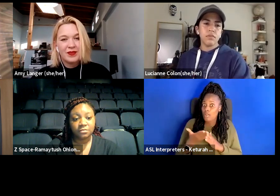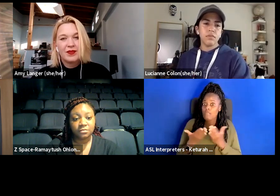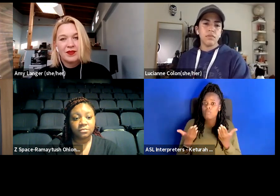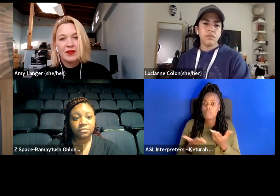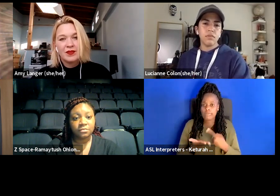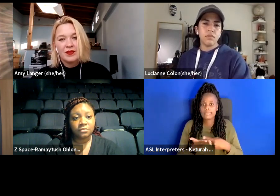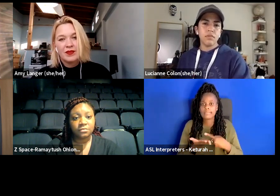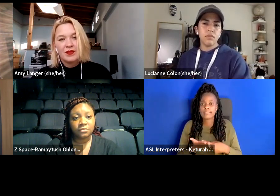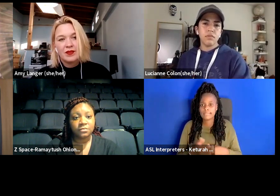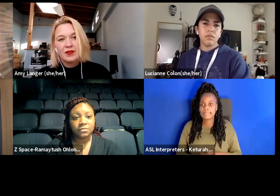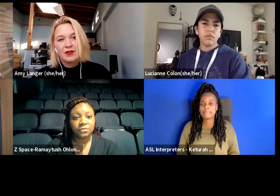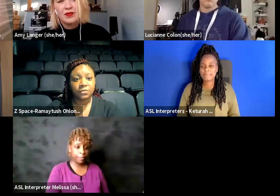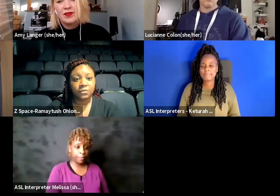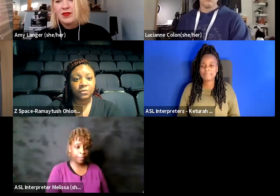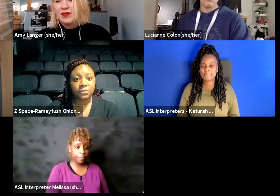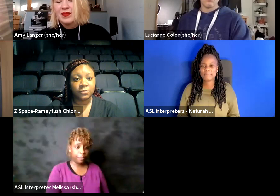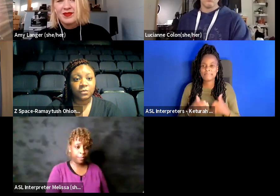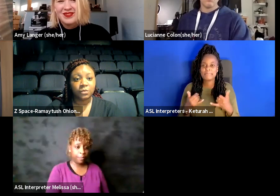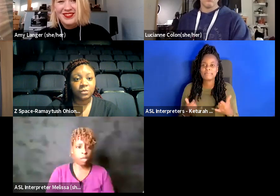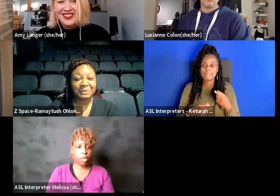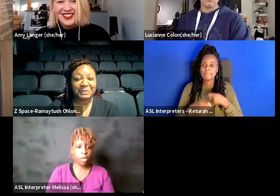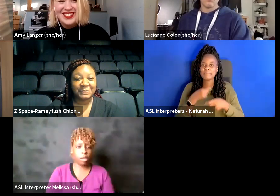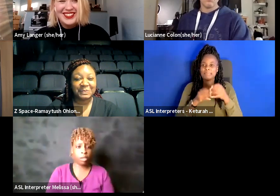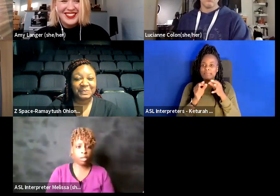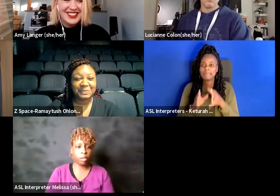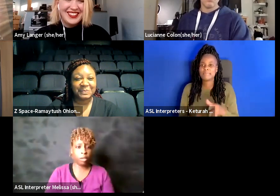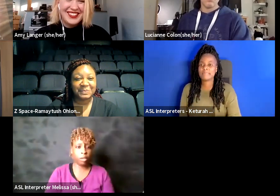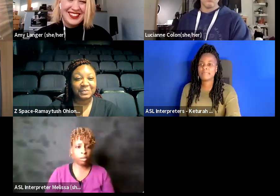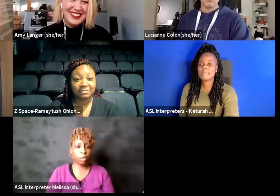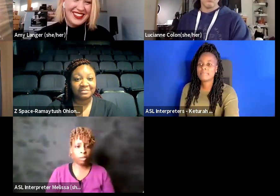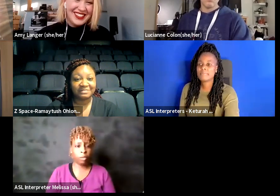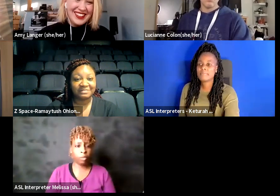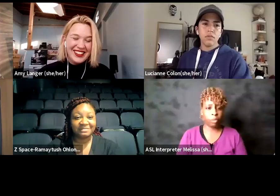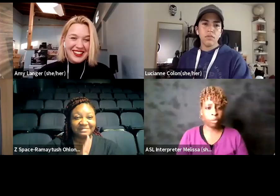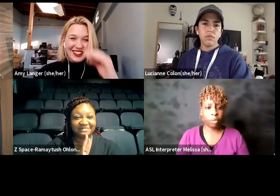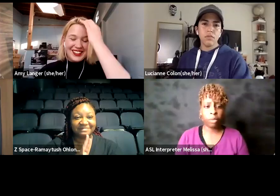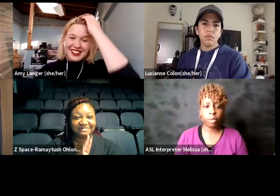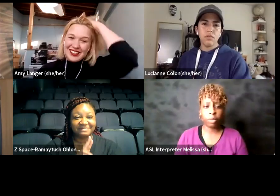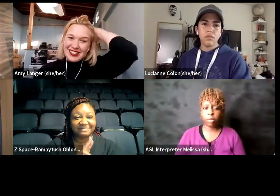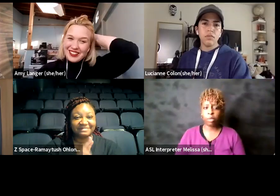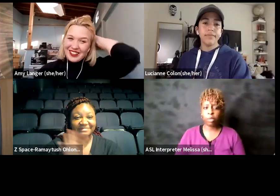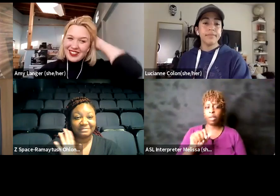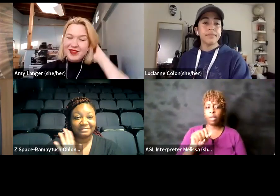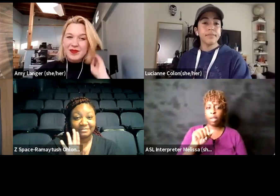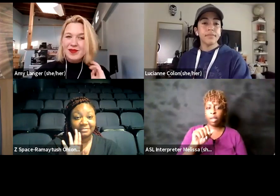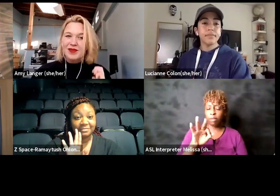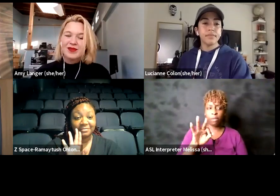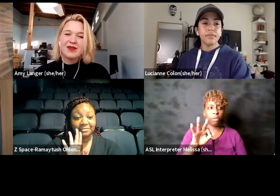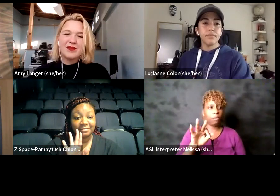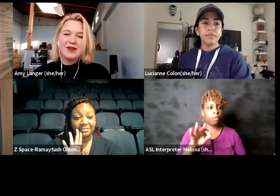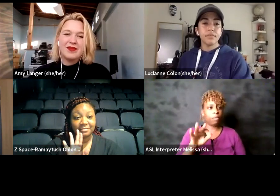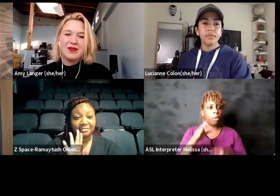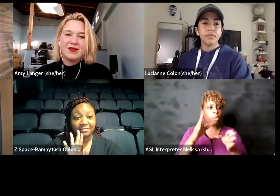and if we had an osha panelist here i i think that they would agree and say there's probably more than just that that